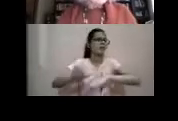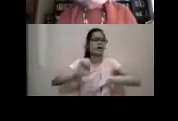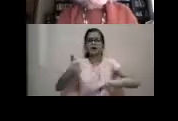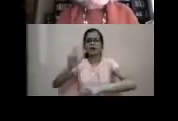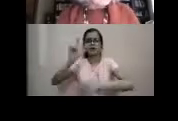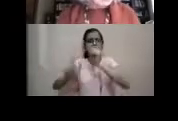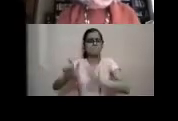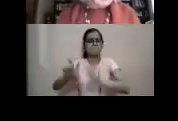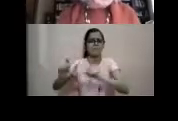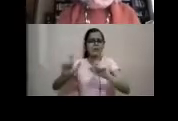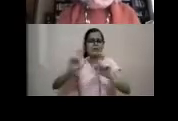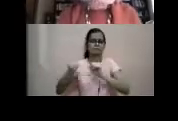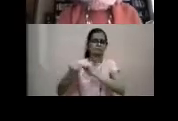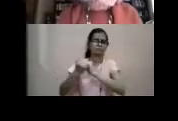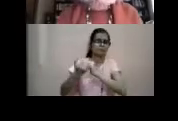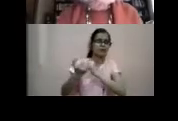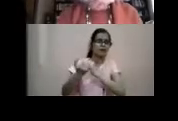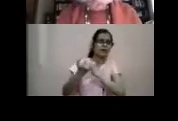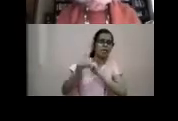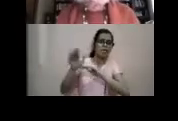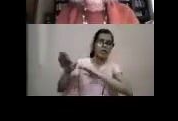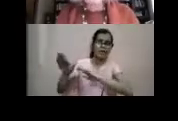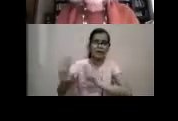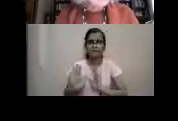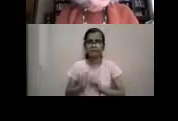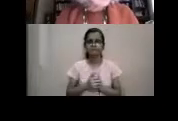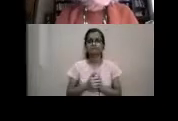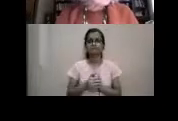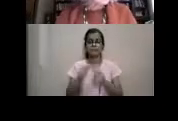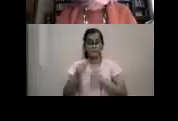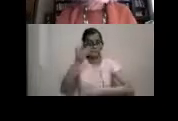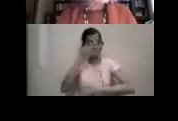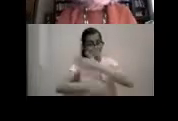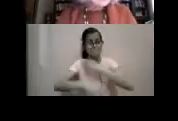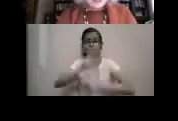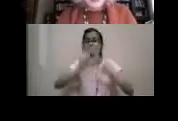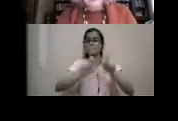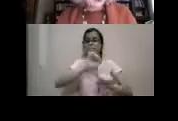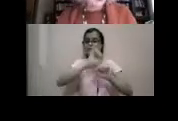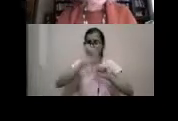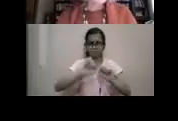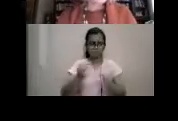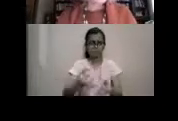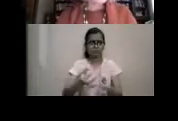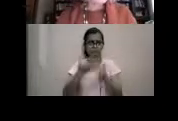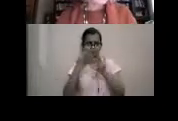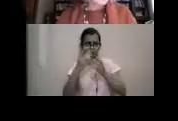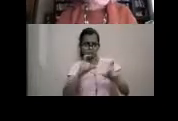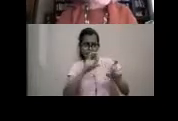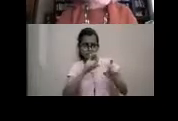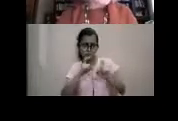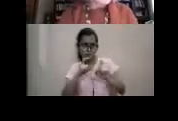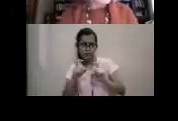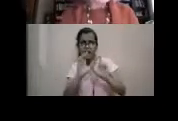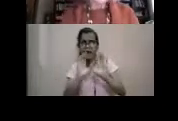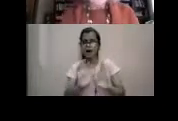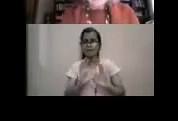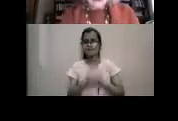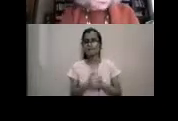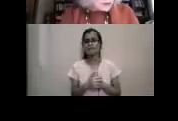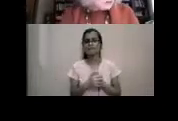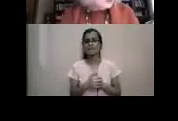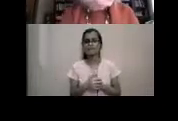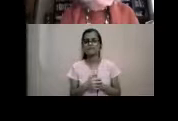To the extent that the lives of people with disabilities are especially precarious, and